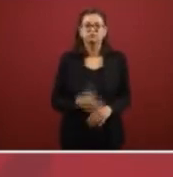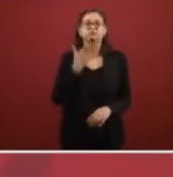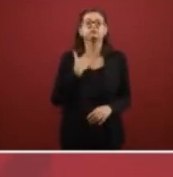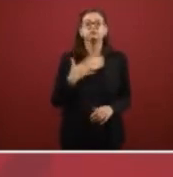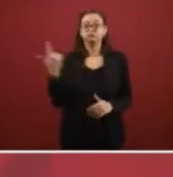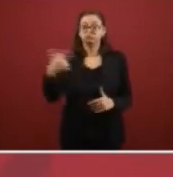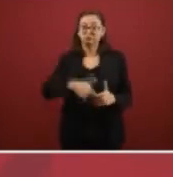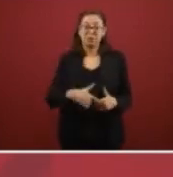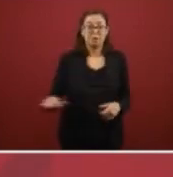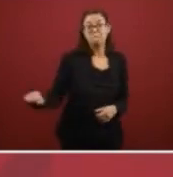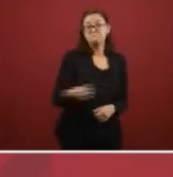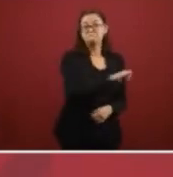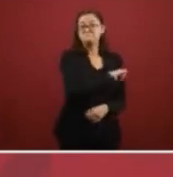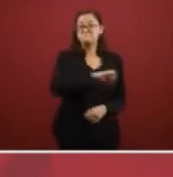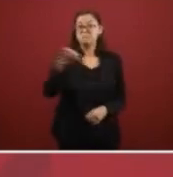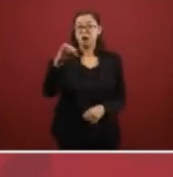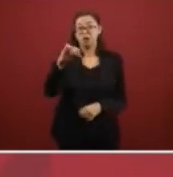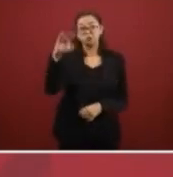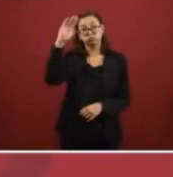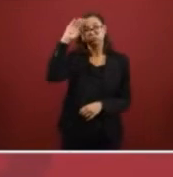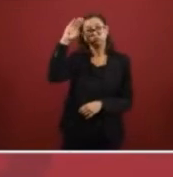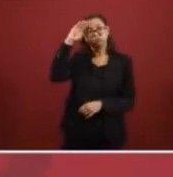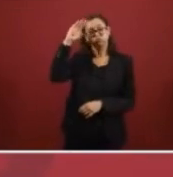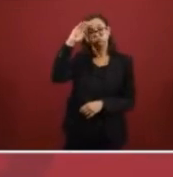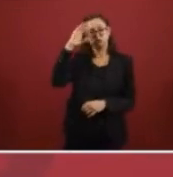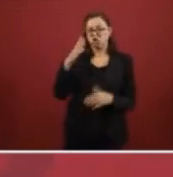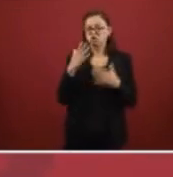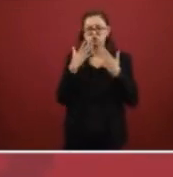no elevated gas prices